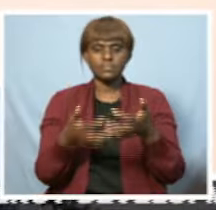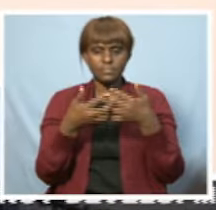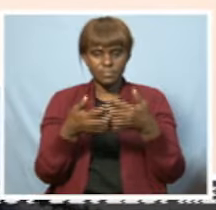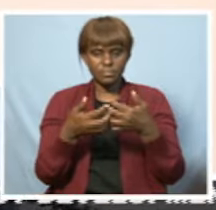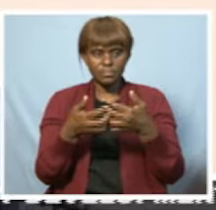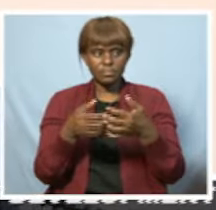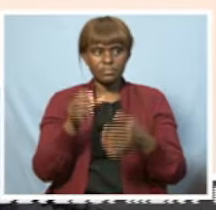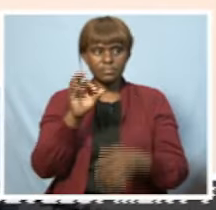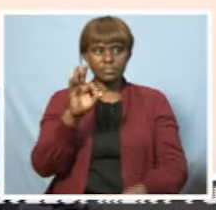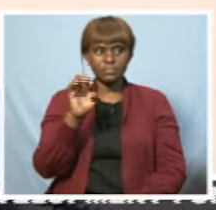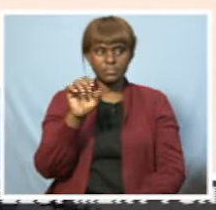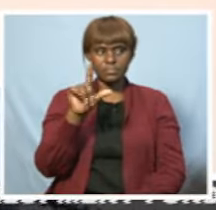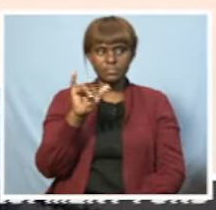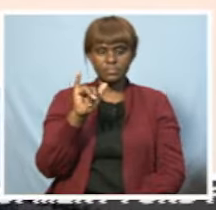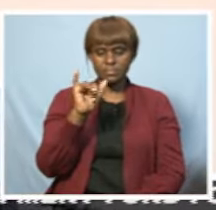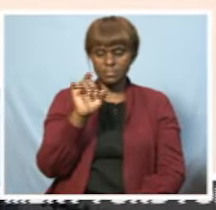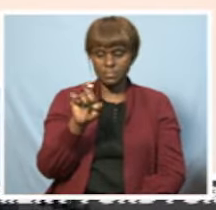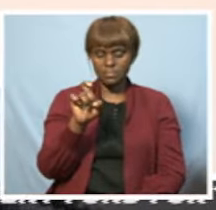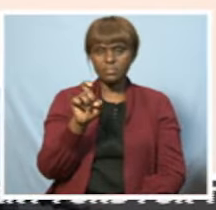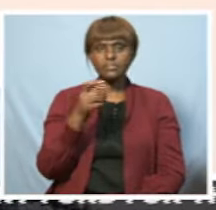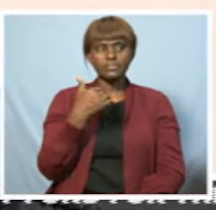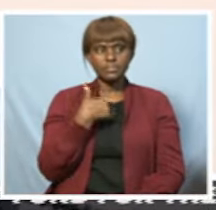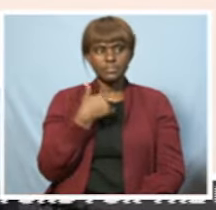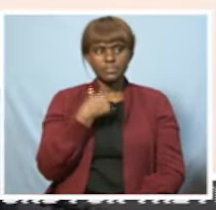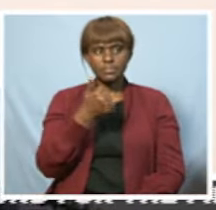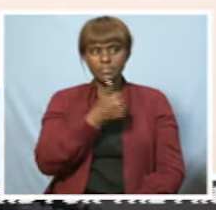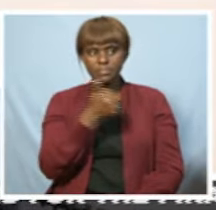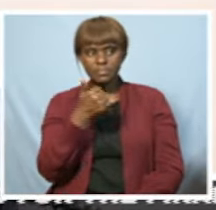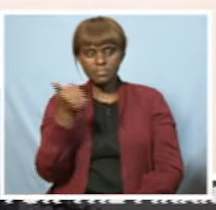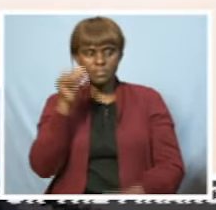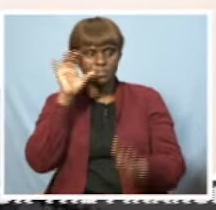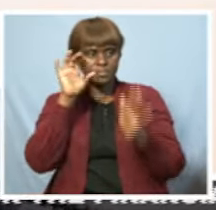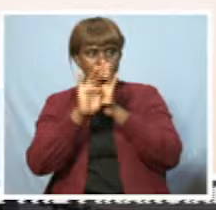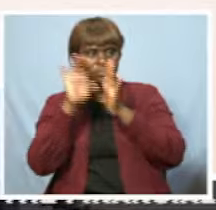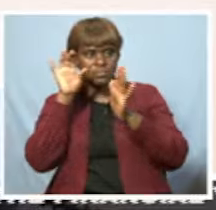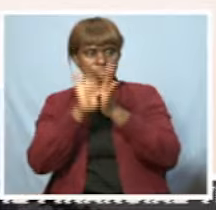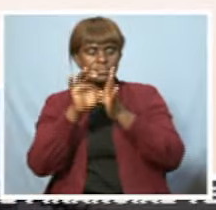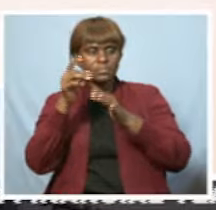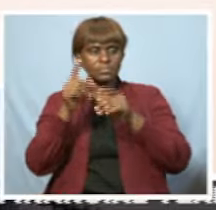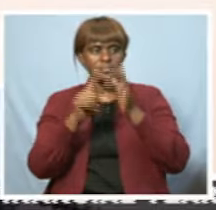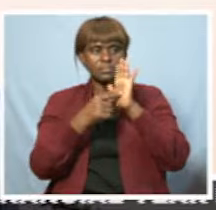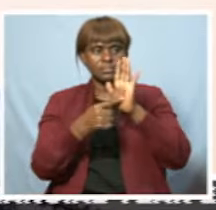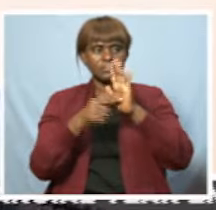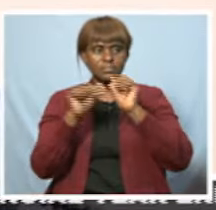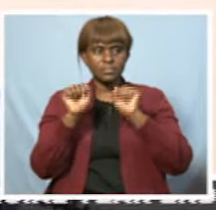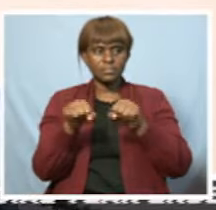Felix, engineer, do you have any pictures that we can be able to show for